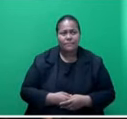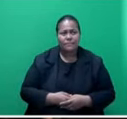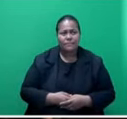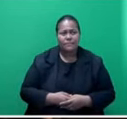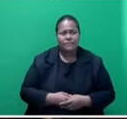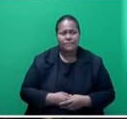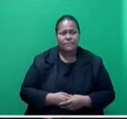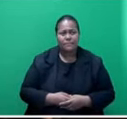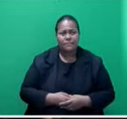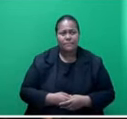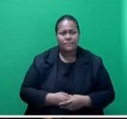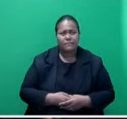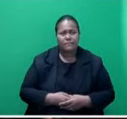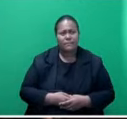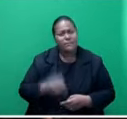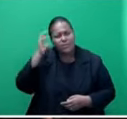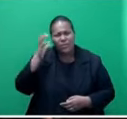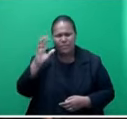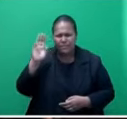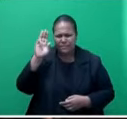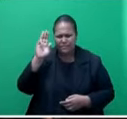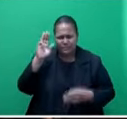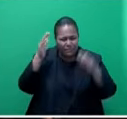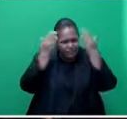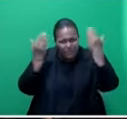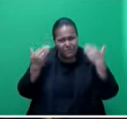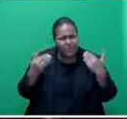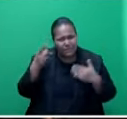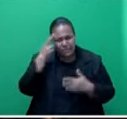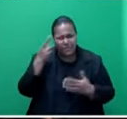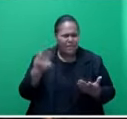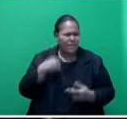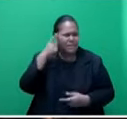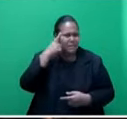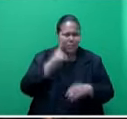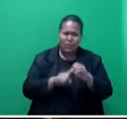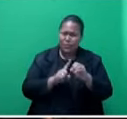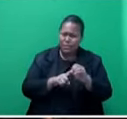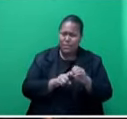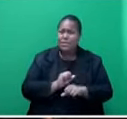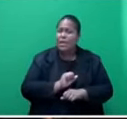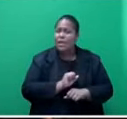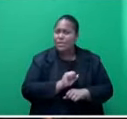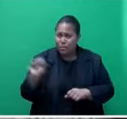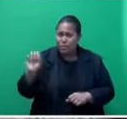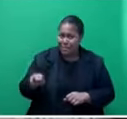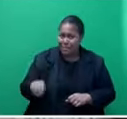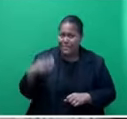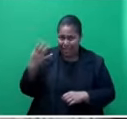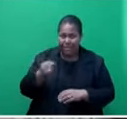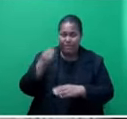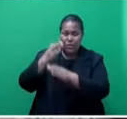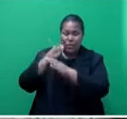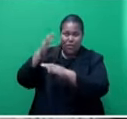So, sorry, Mr. Speaker, sir, I think the question is those members who are offshore and